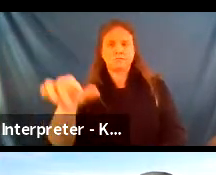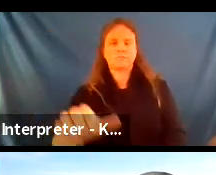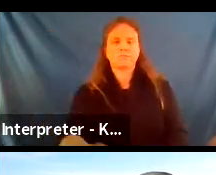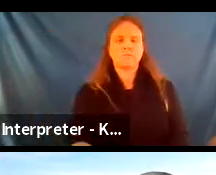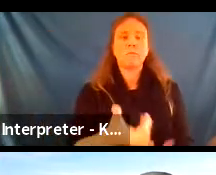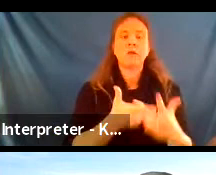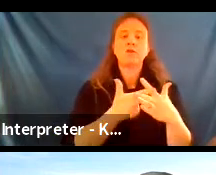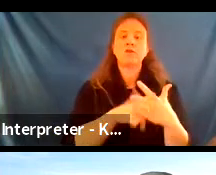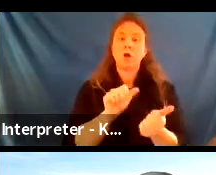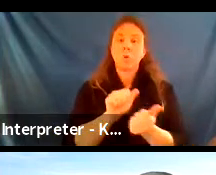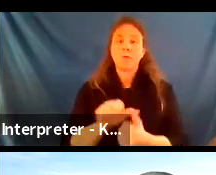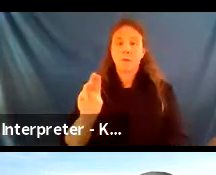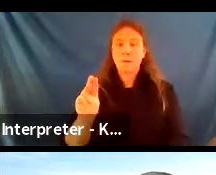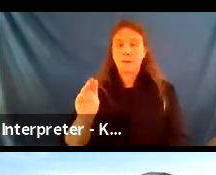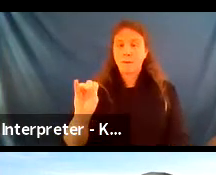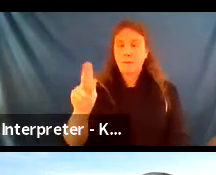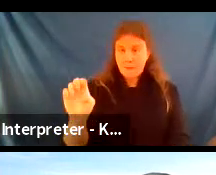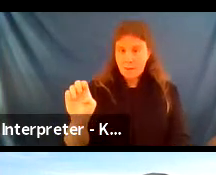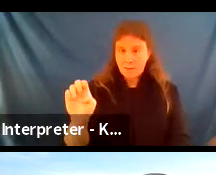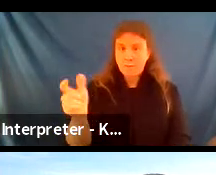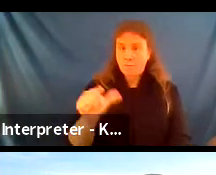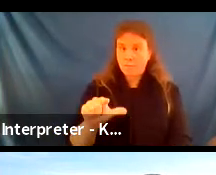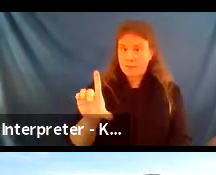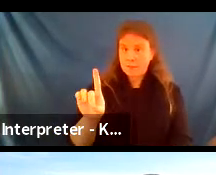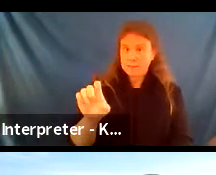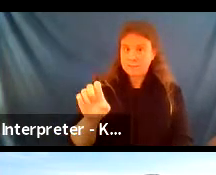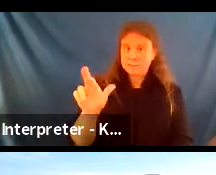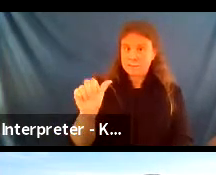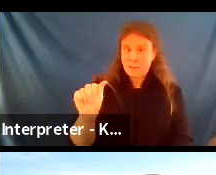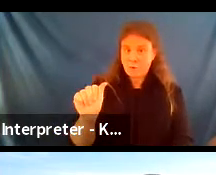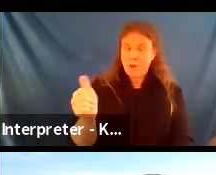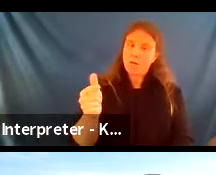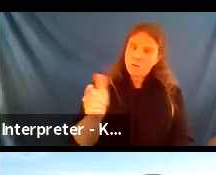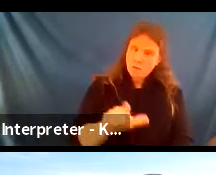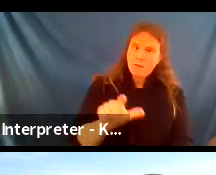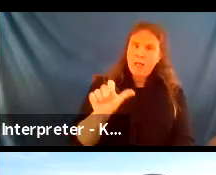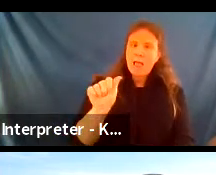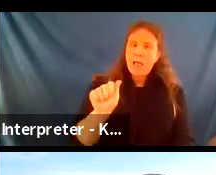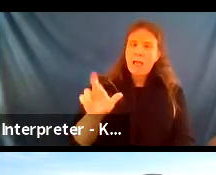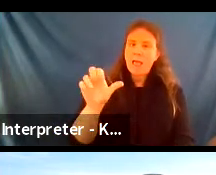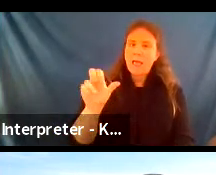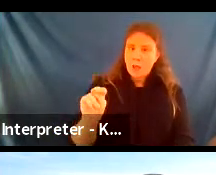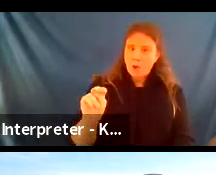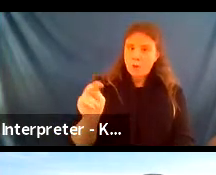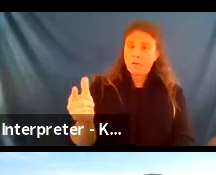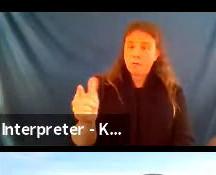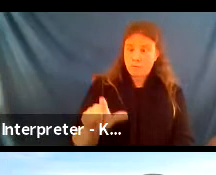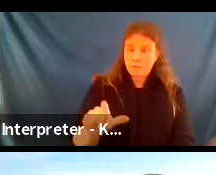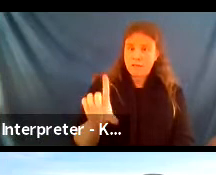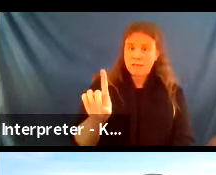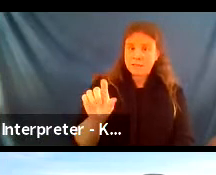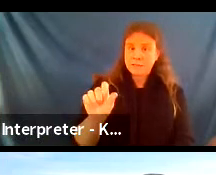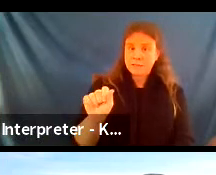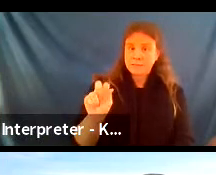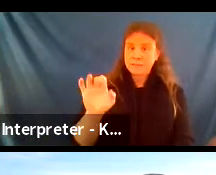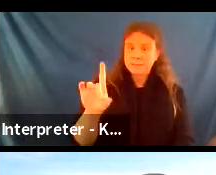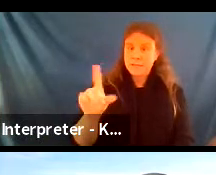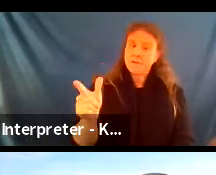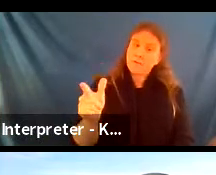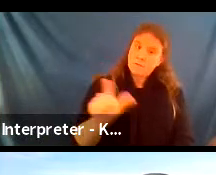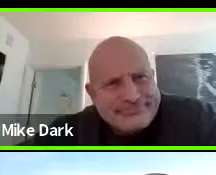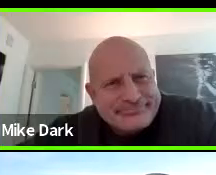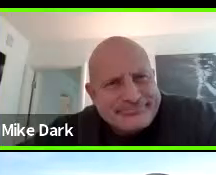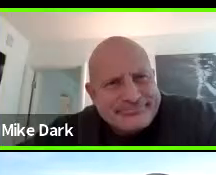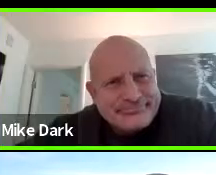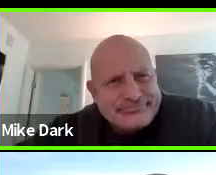Dark, and then we'll go to Deborah Shade, and then we'll go to Aaron Carruthers, then David Lound, and then my friend Andy Imparato.